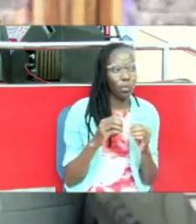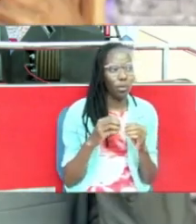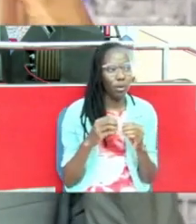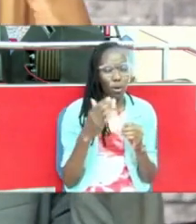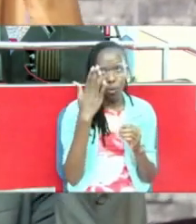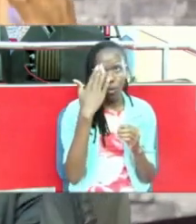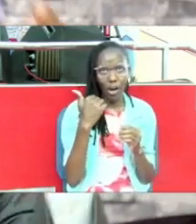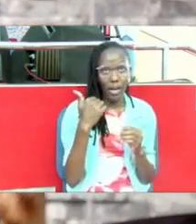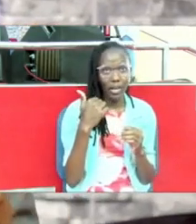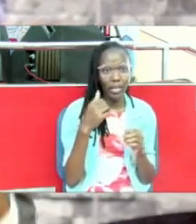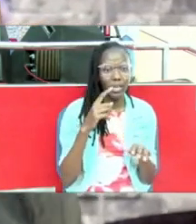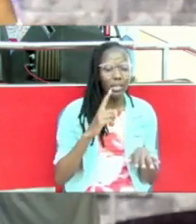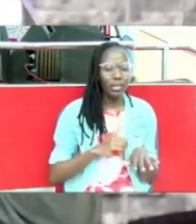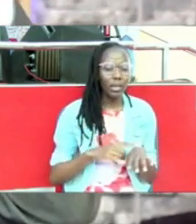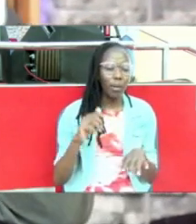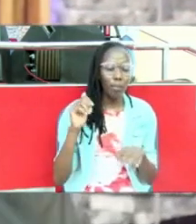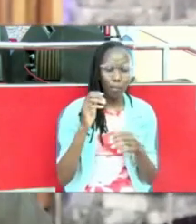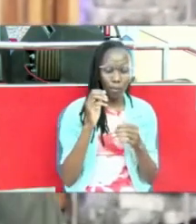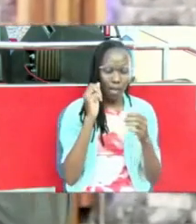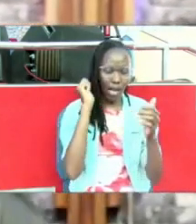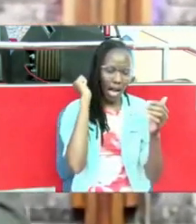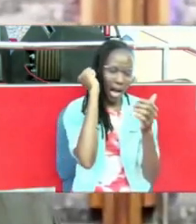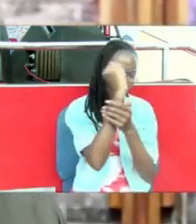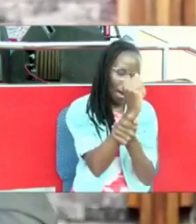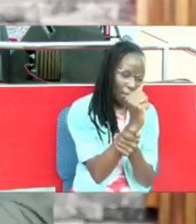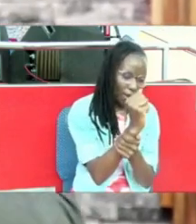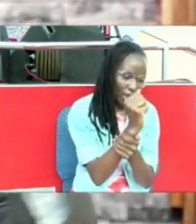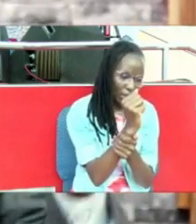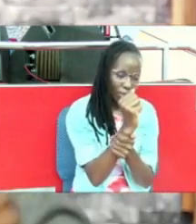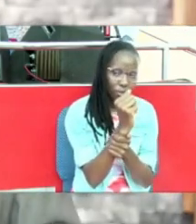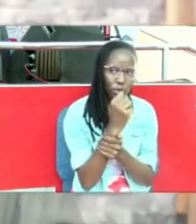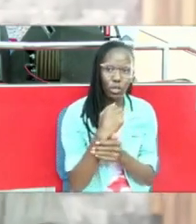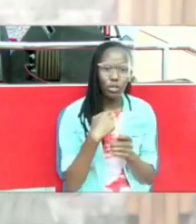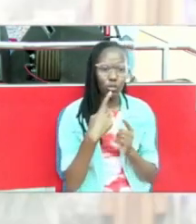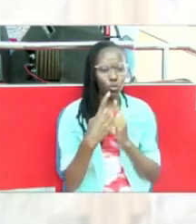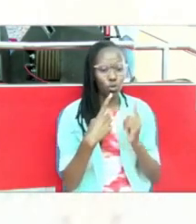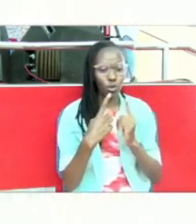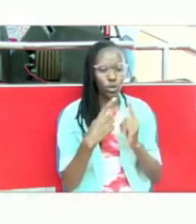Because as Abraham was told, he was told north, south, east, and west.